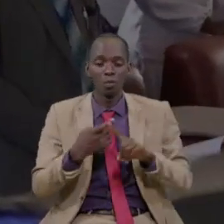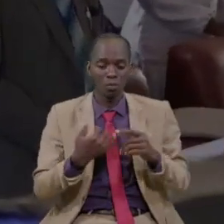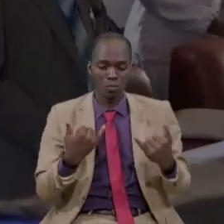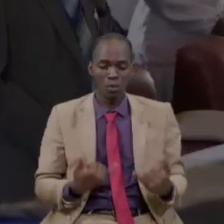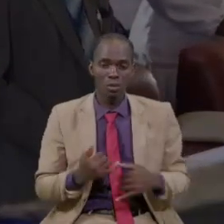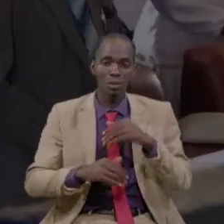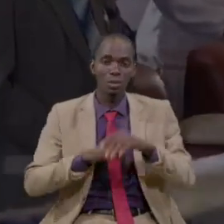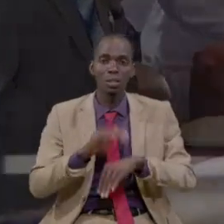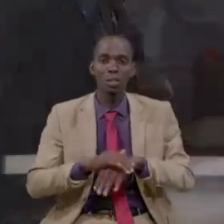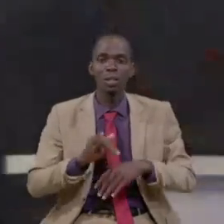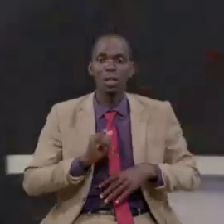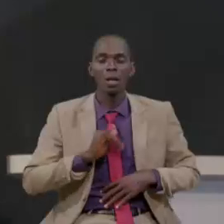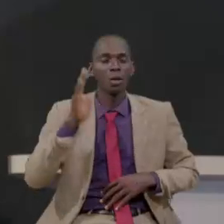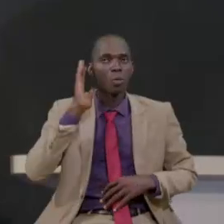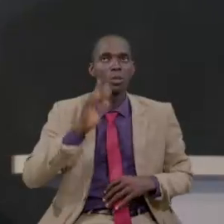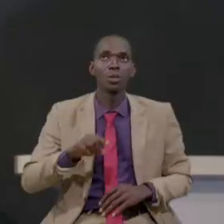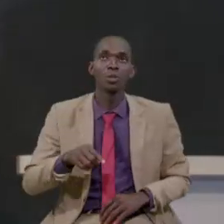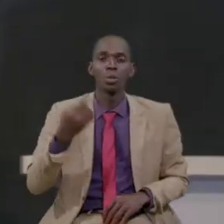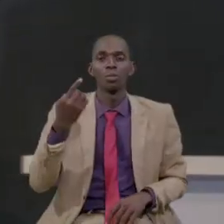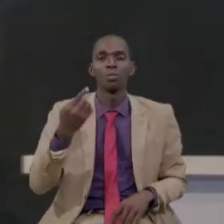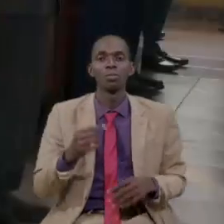Lord, from this day I go.